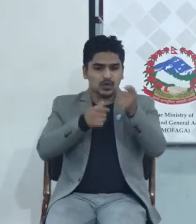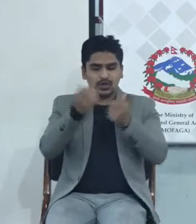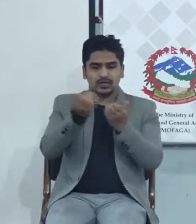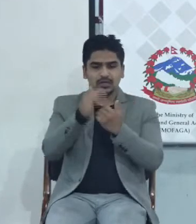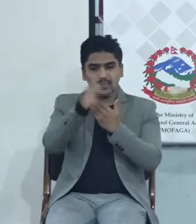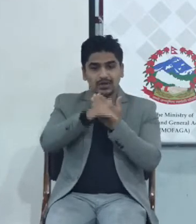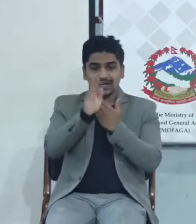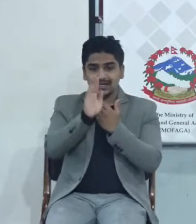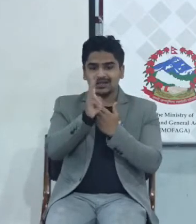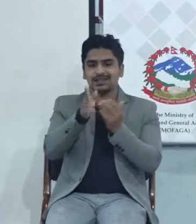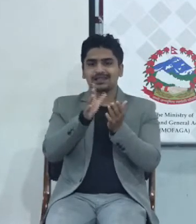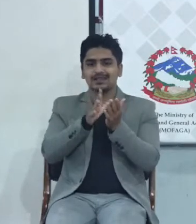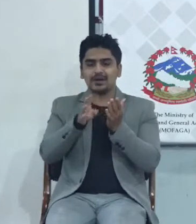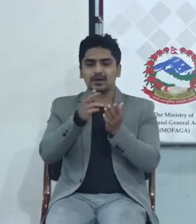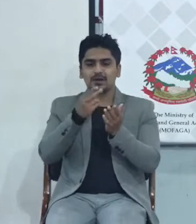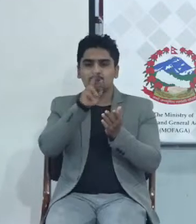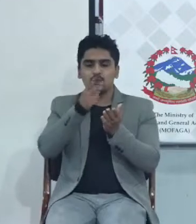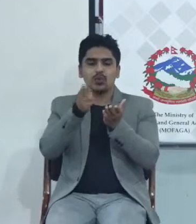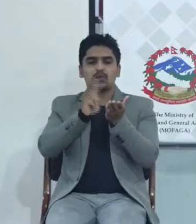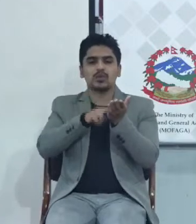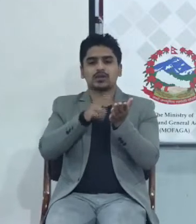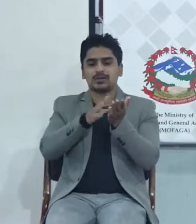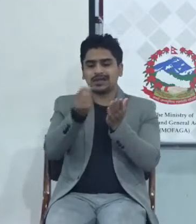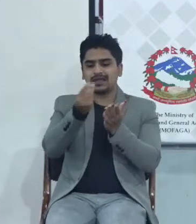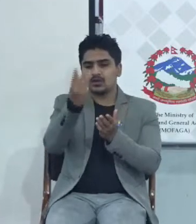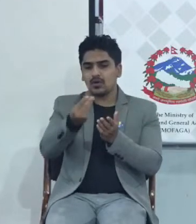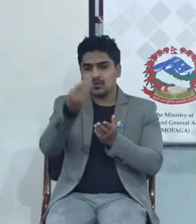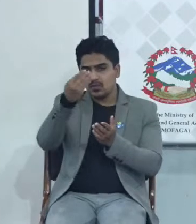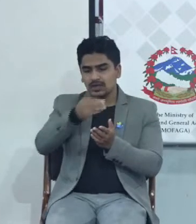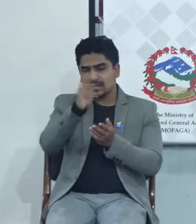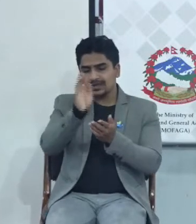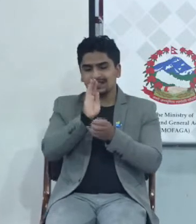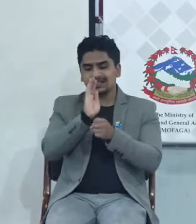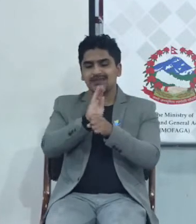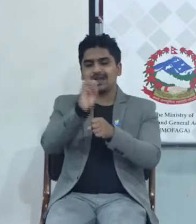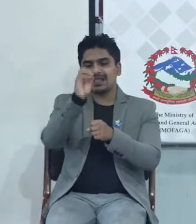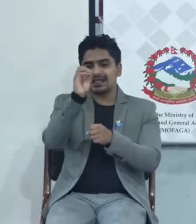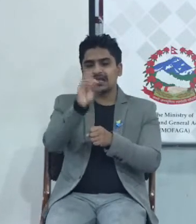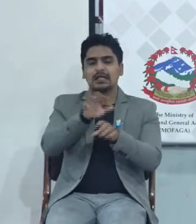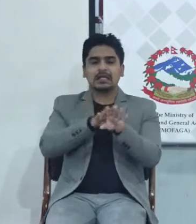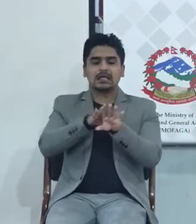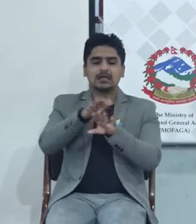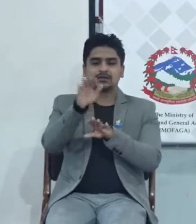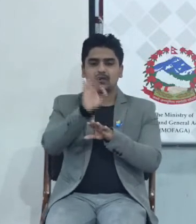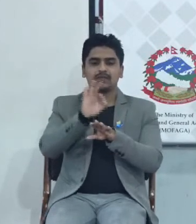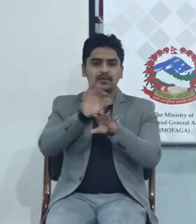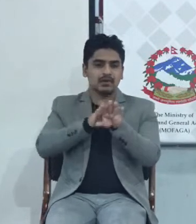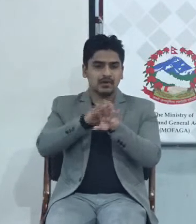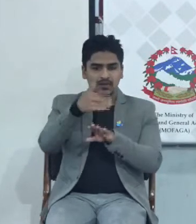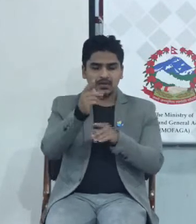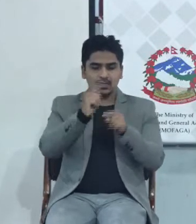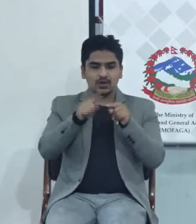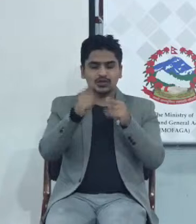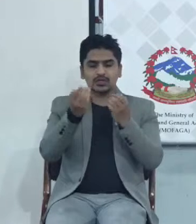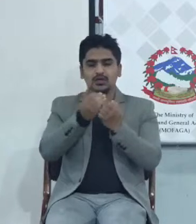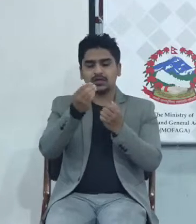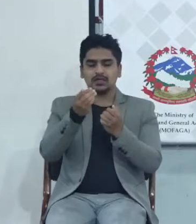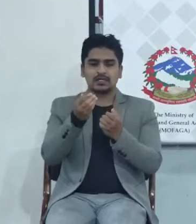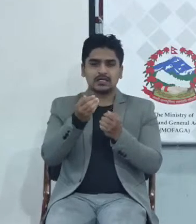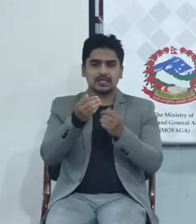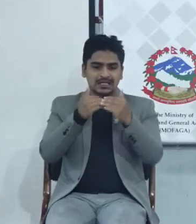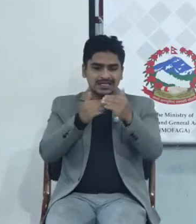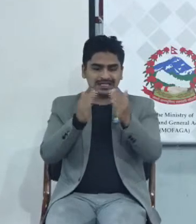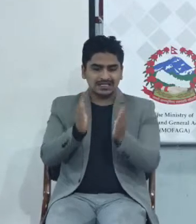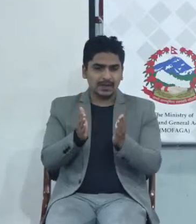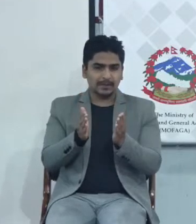tender, then I think it will be even cheap, low price. So once the